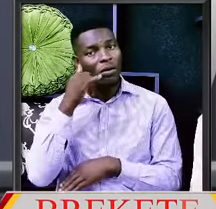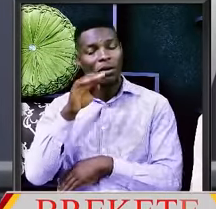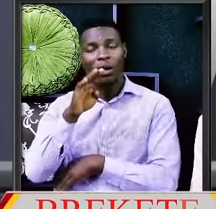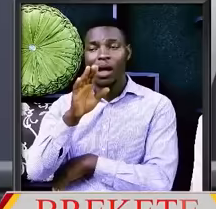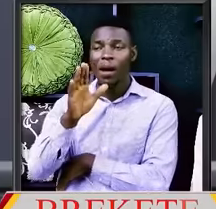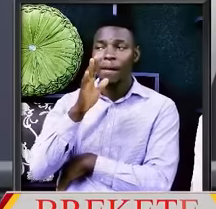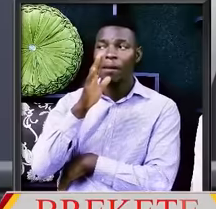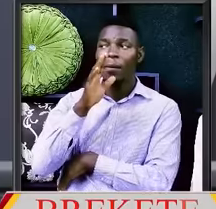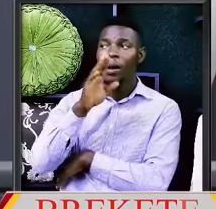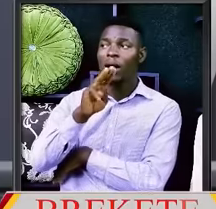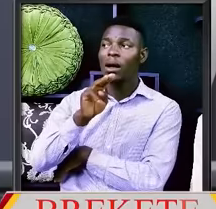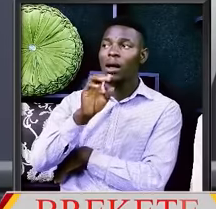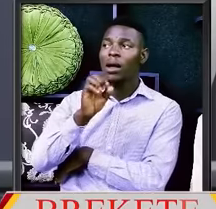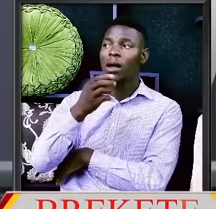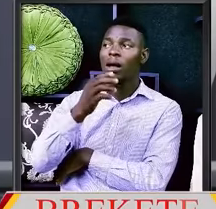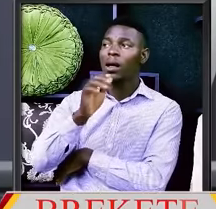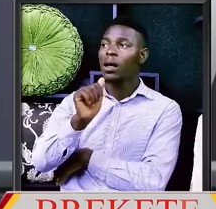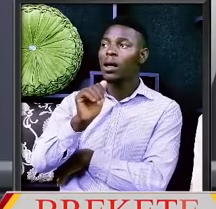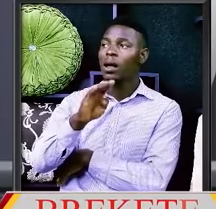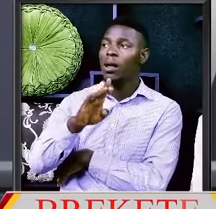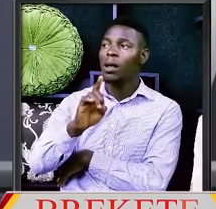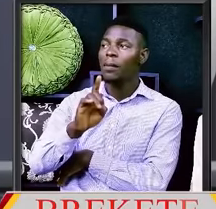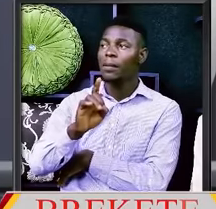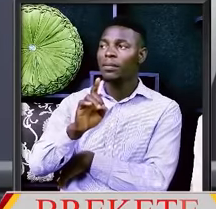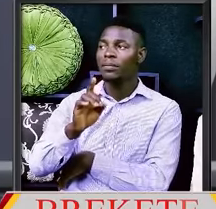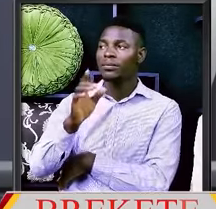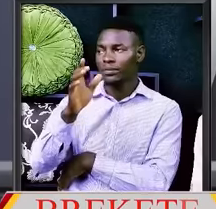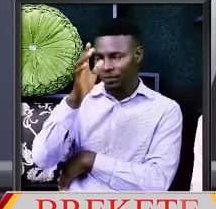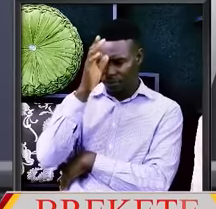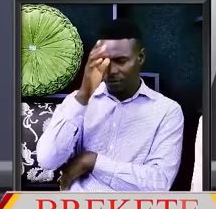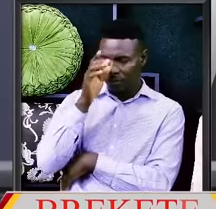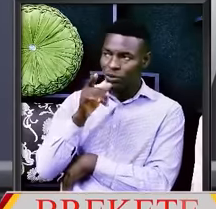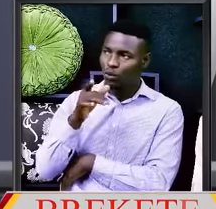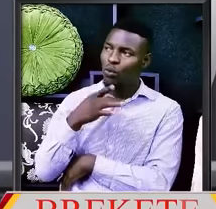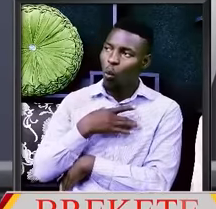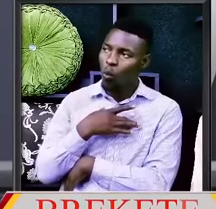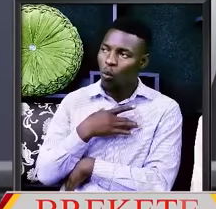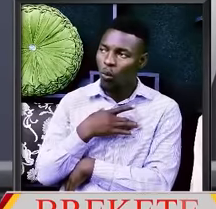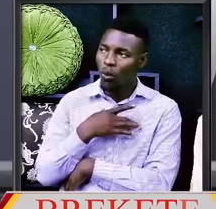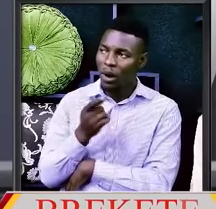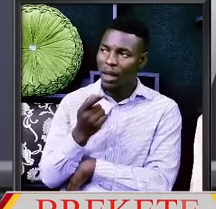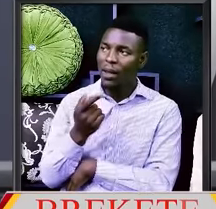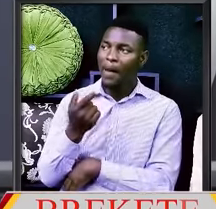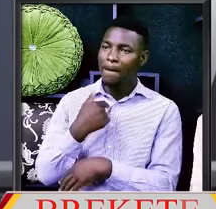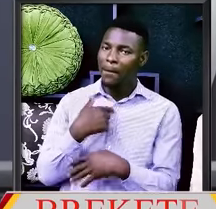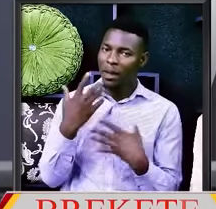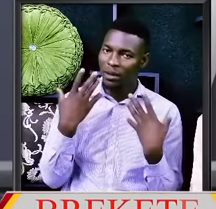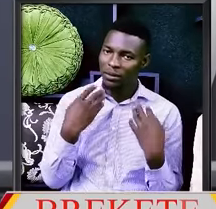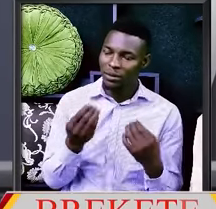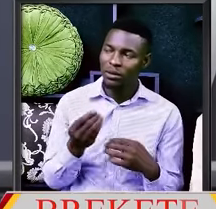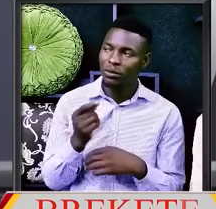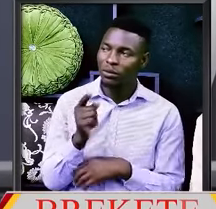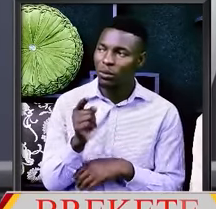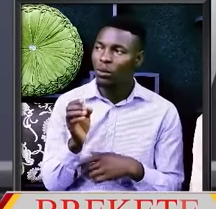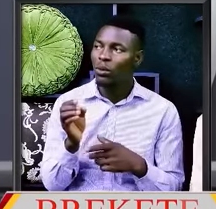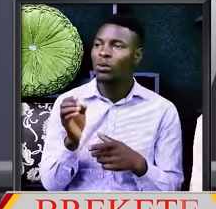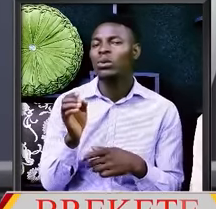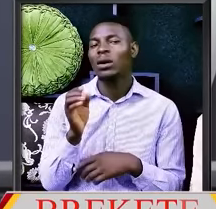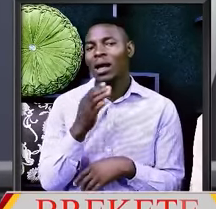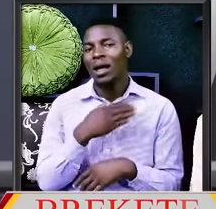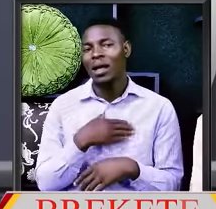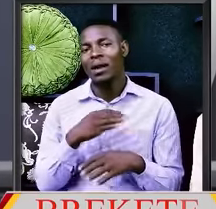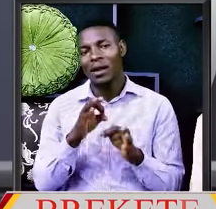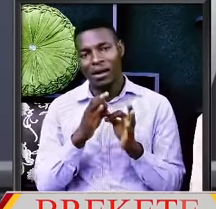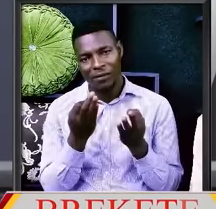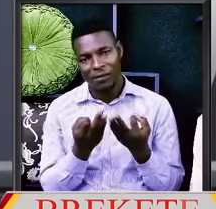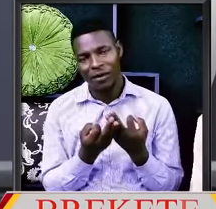Daddy. Yes, sir. Yes, please. You go like make I that would be perfect. Make I settle Luna. You and the